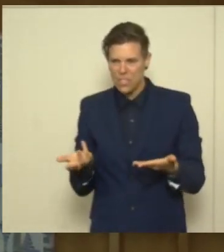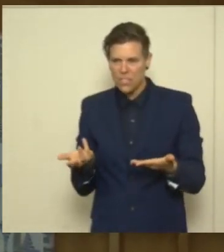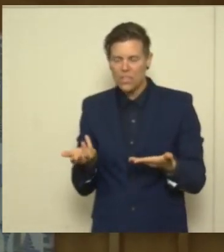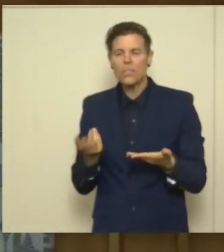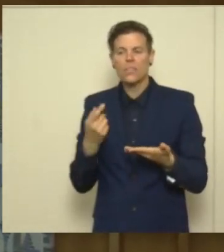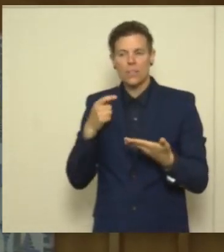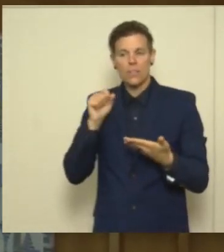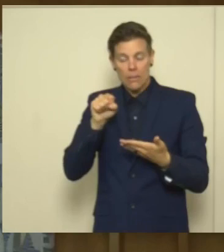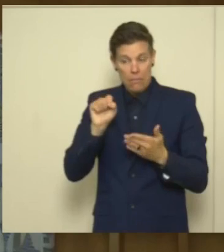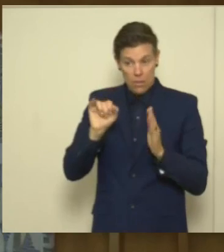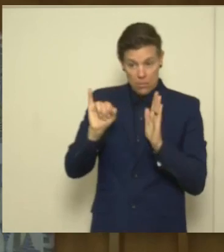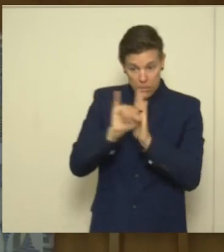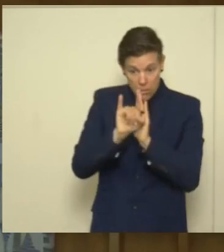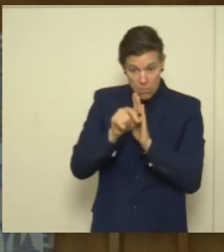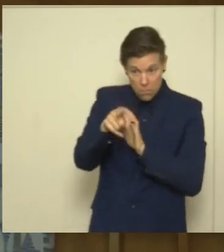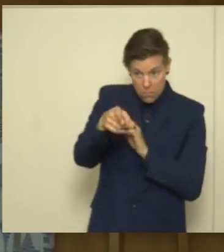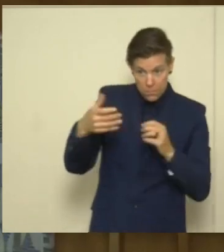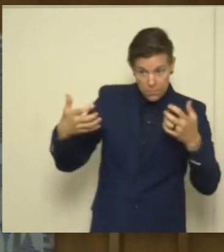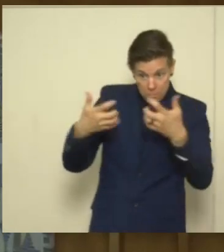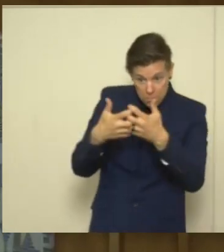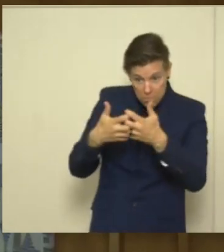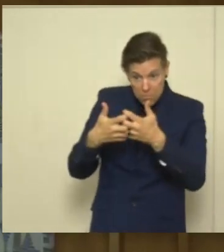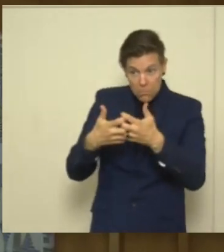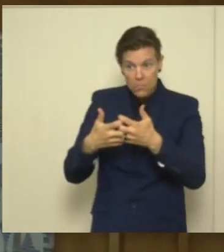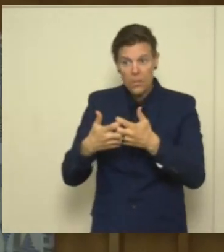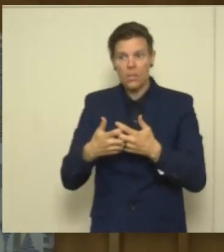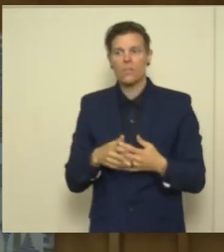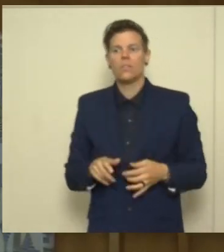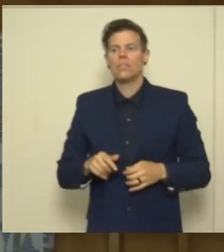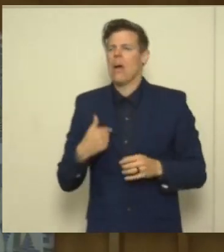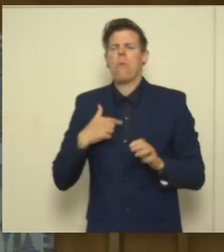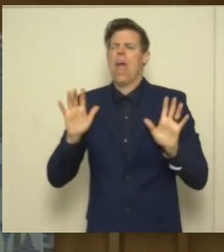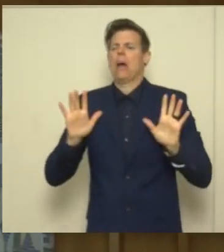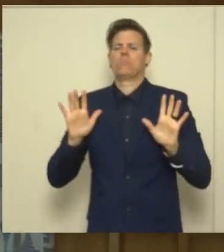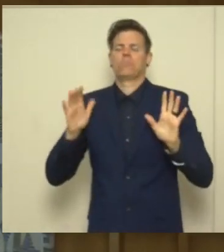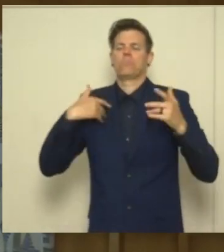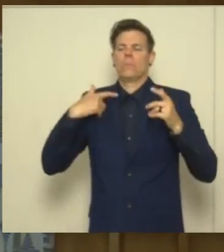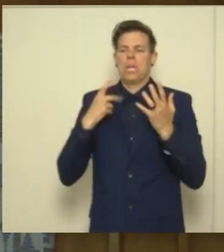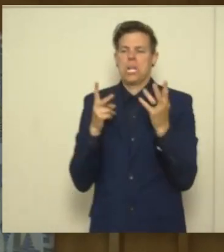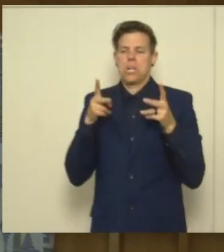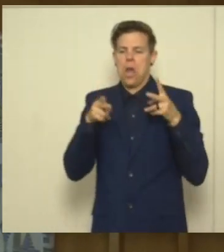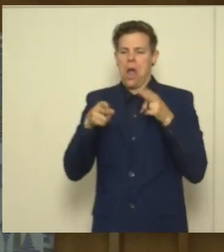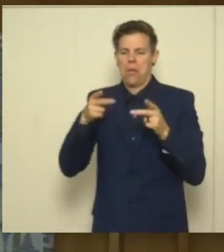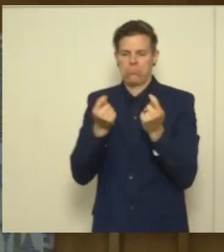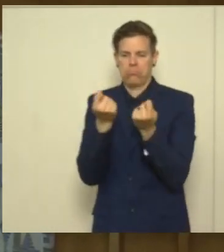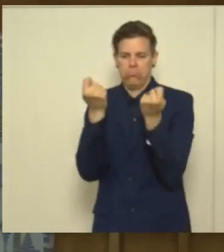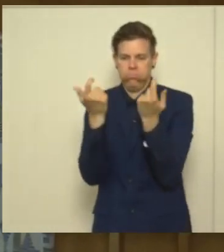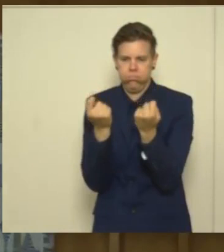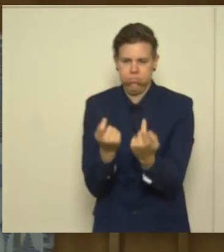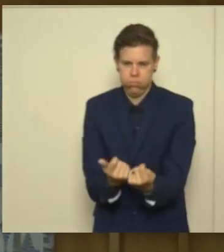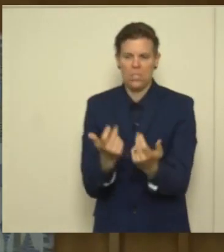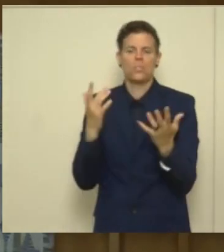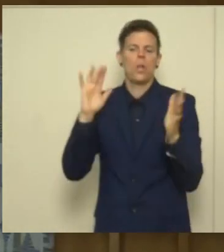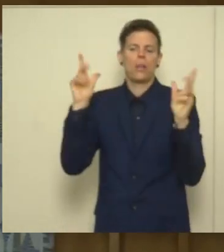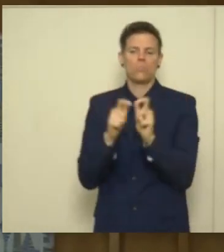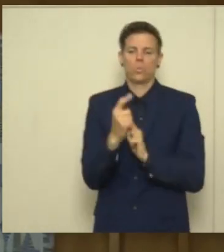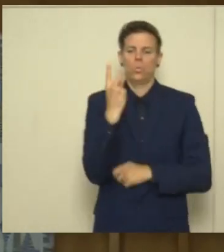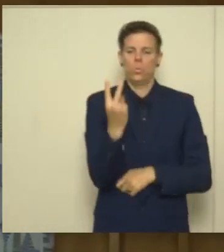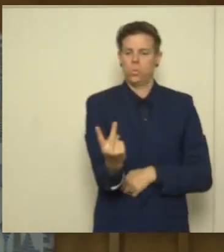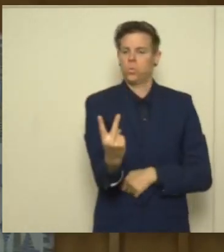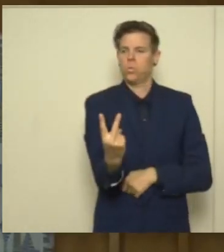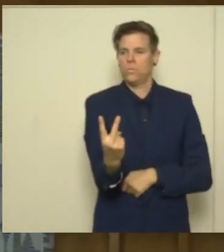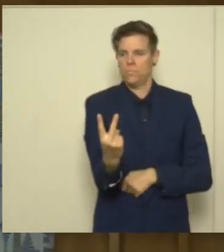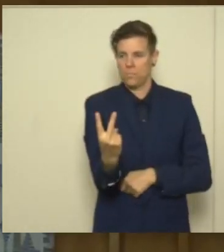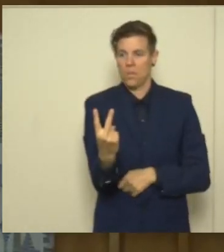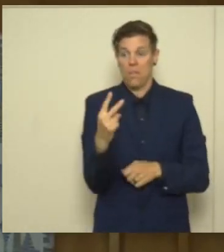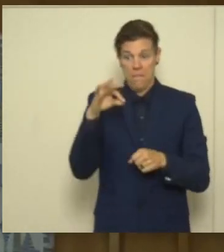right voter. We narrowed that down to 2 pieces of information that only the voter has and the county clerk has in order to qualify